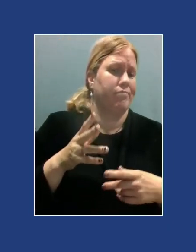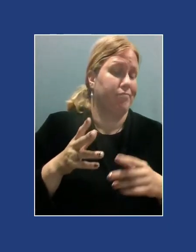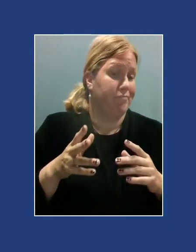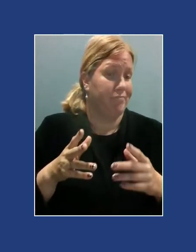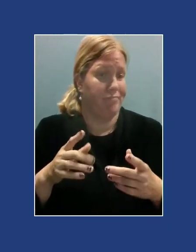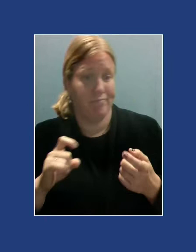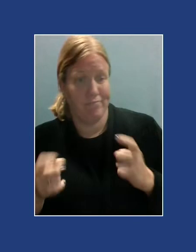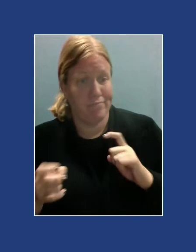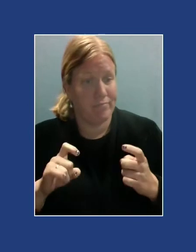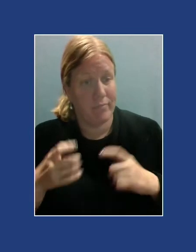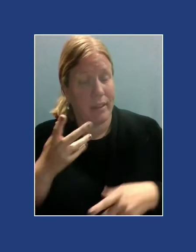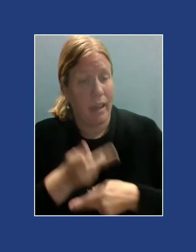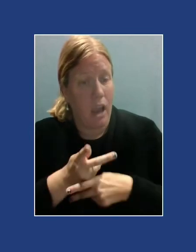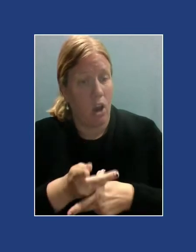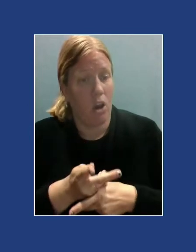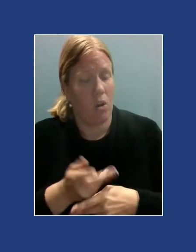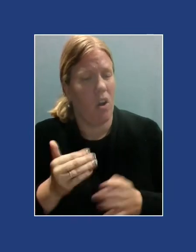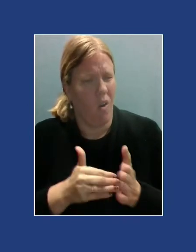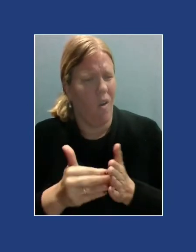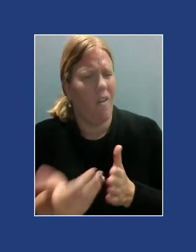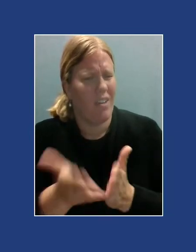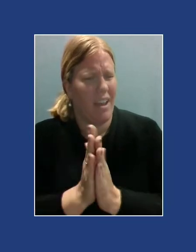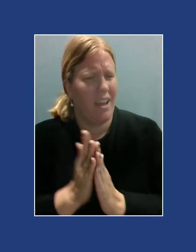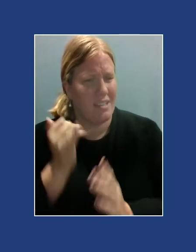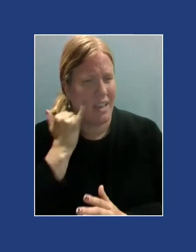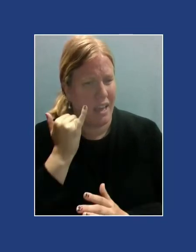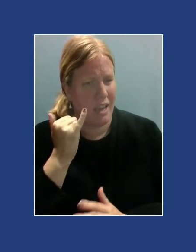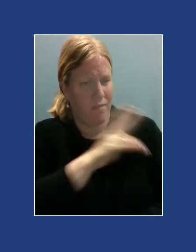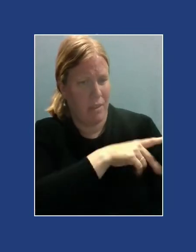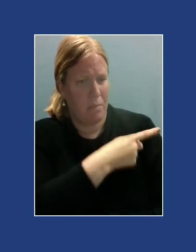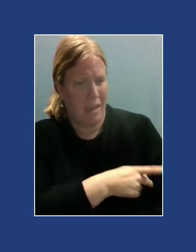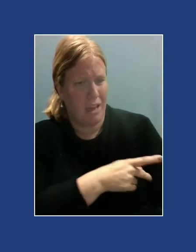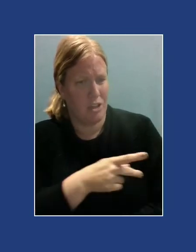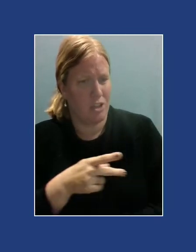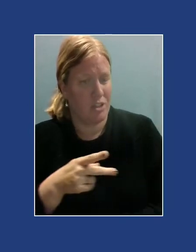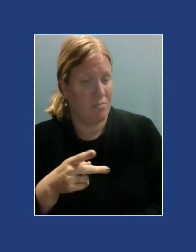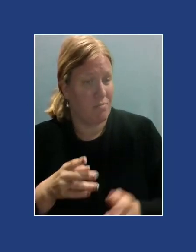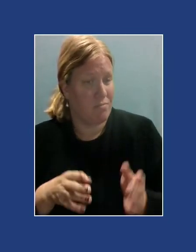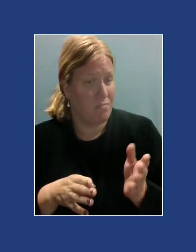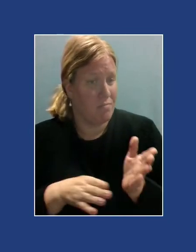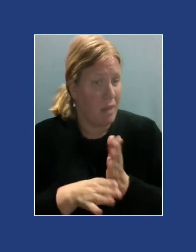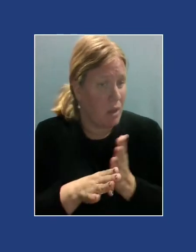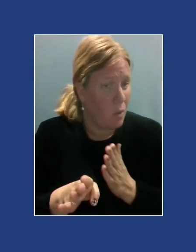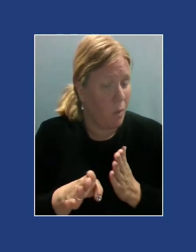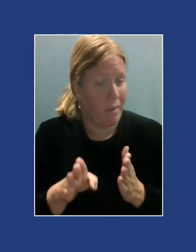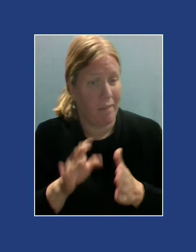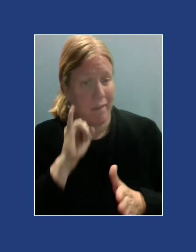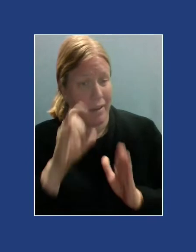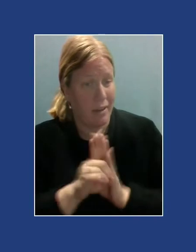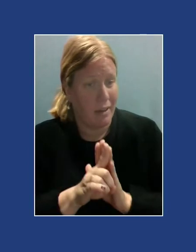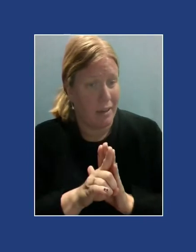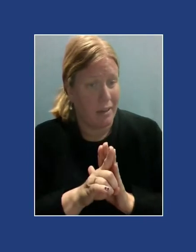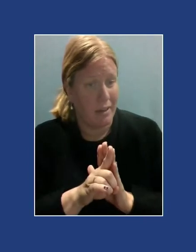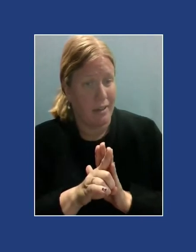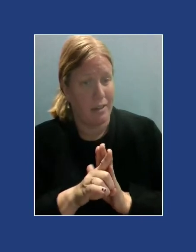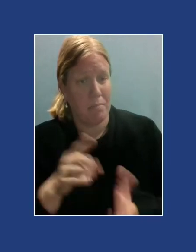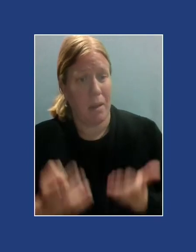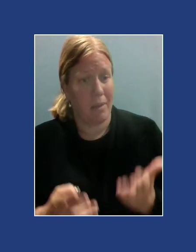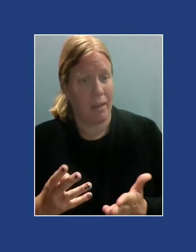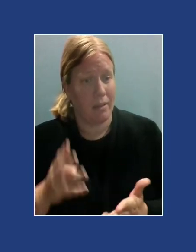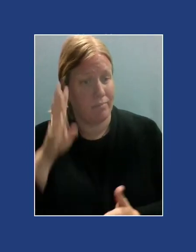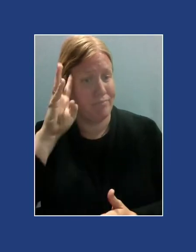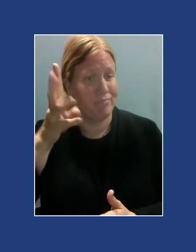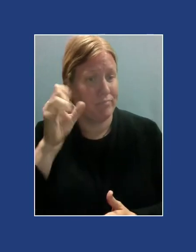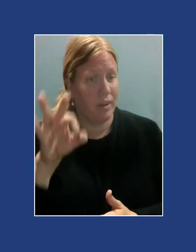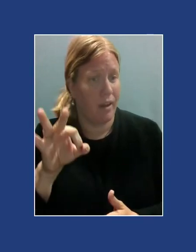will often ask us whether a patient's gender dysphoria or gender minority identity is somehow a manifestation of